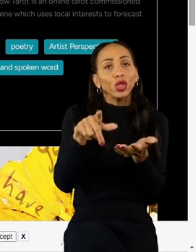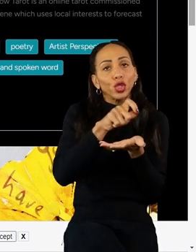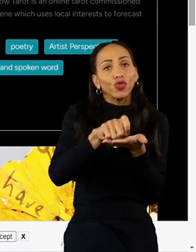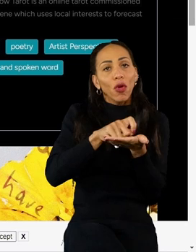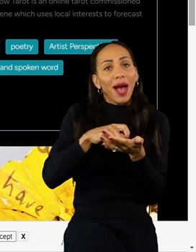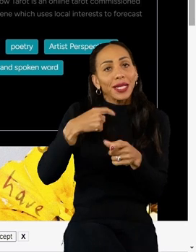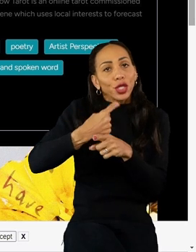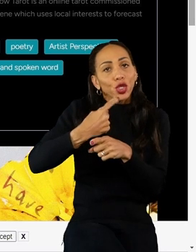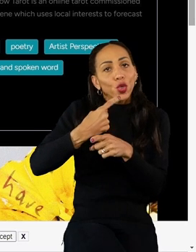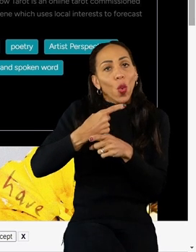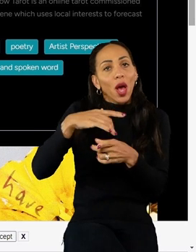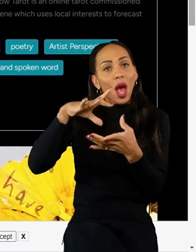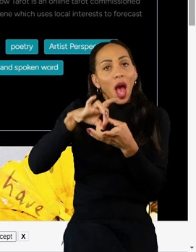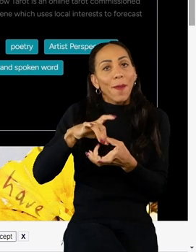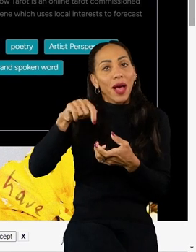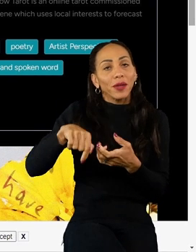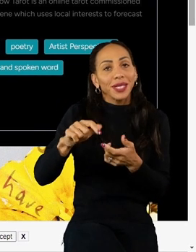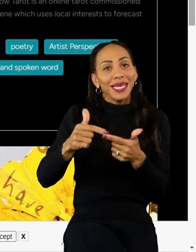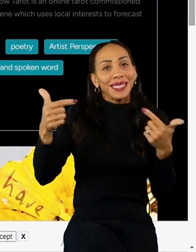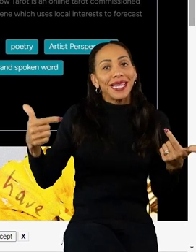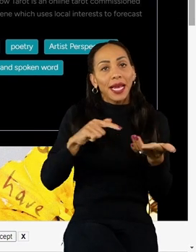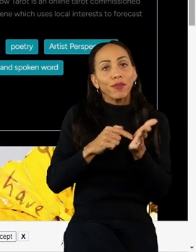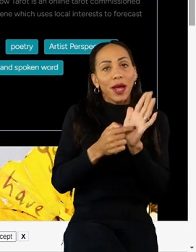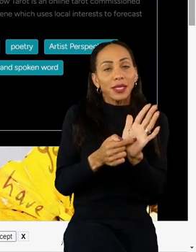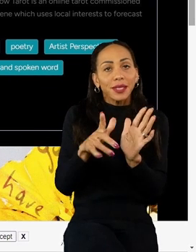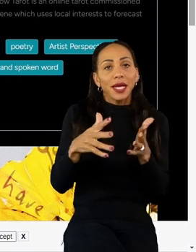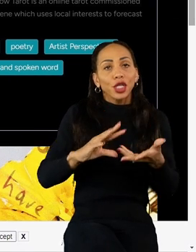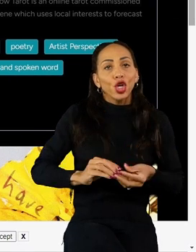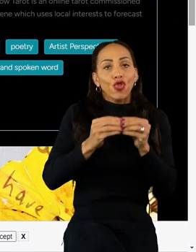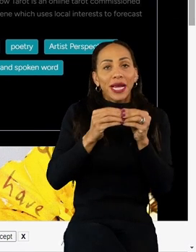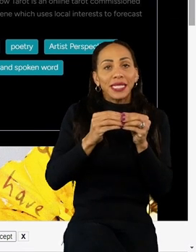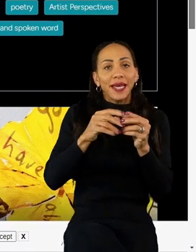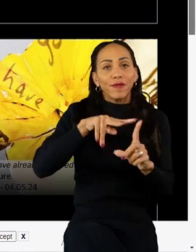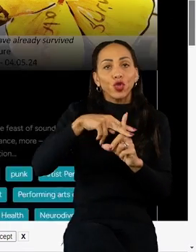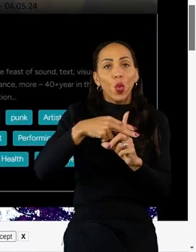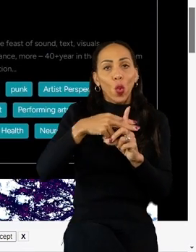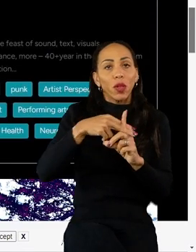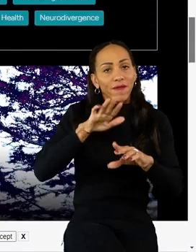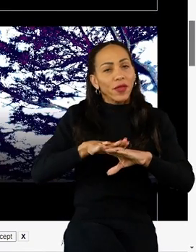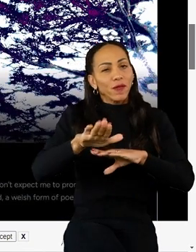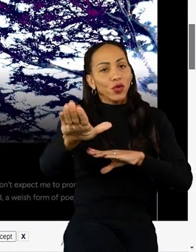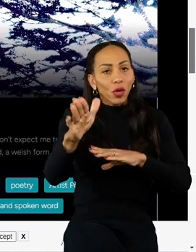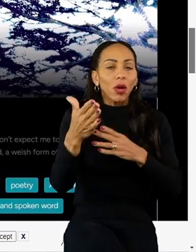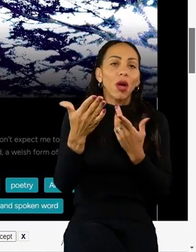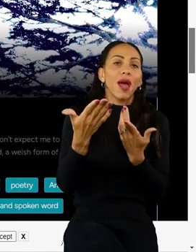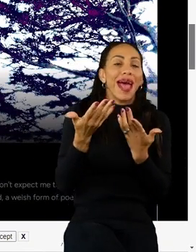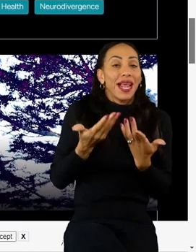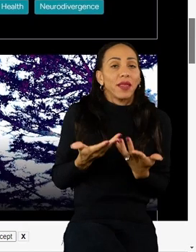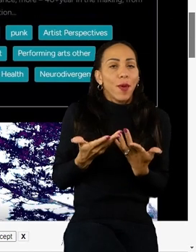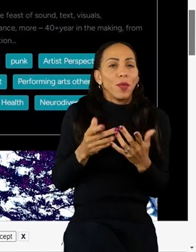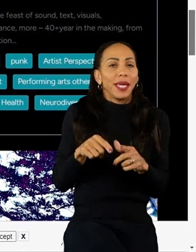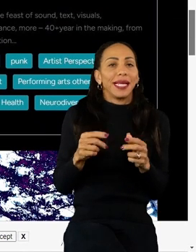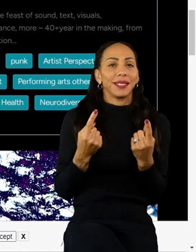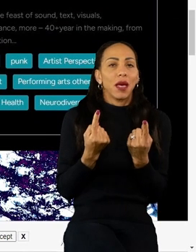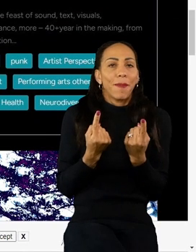Just really want to be writing and talking about the potential for this platform as a creative tool for the future,